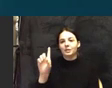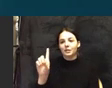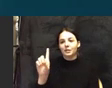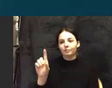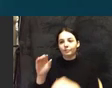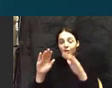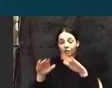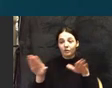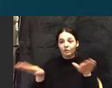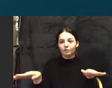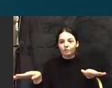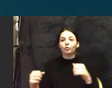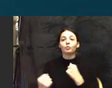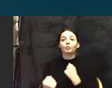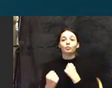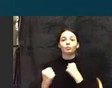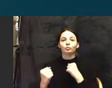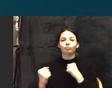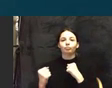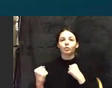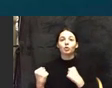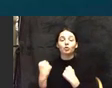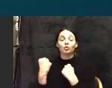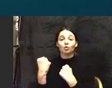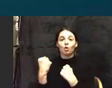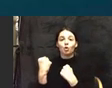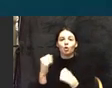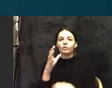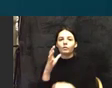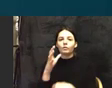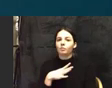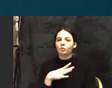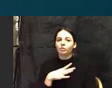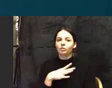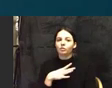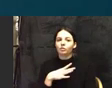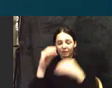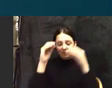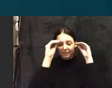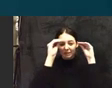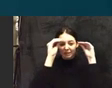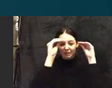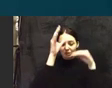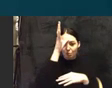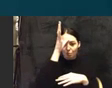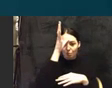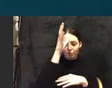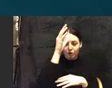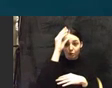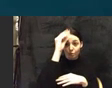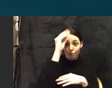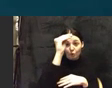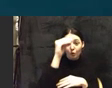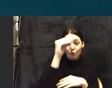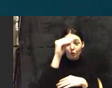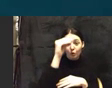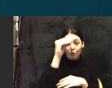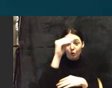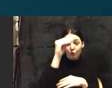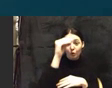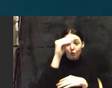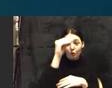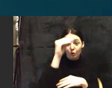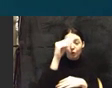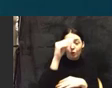females. And it's to teach young boys and young girls that there are very strong females in our history that, you know,